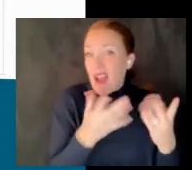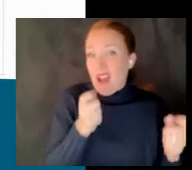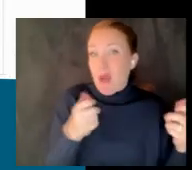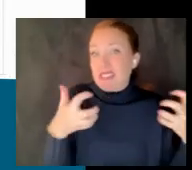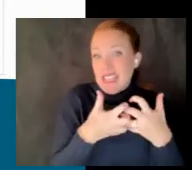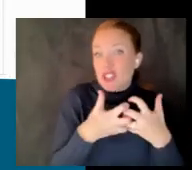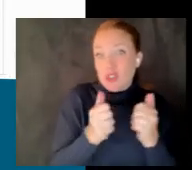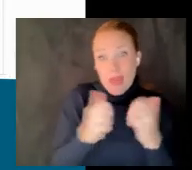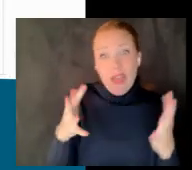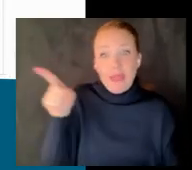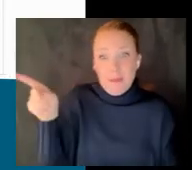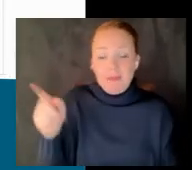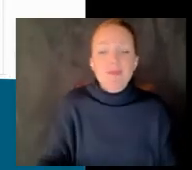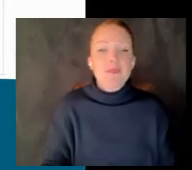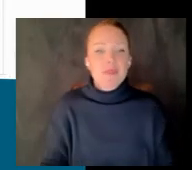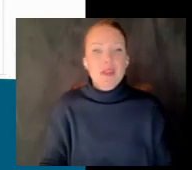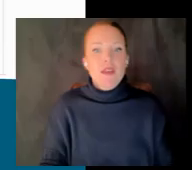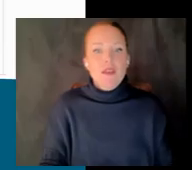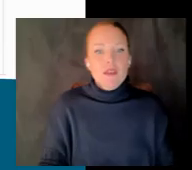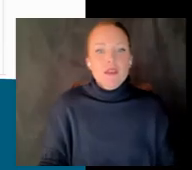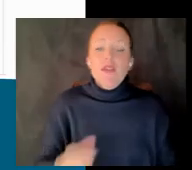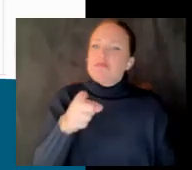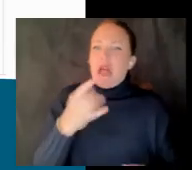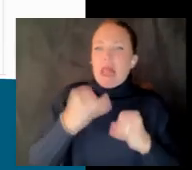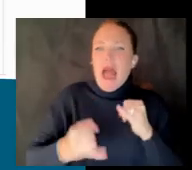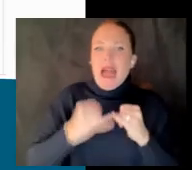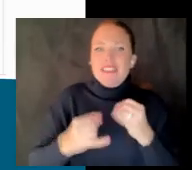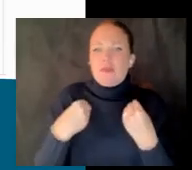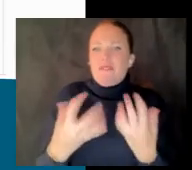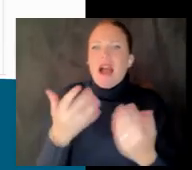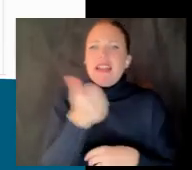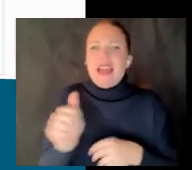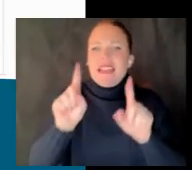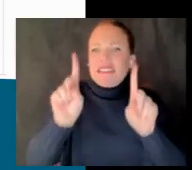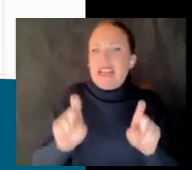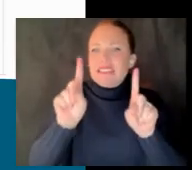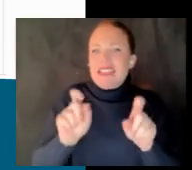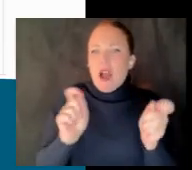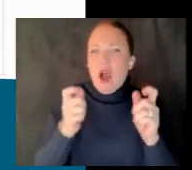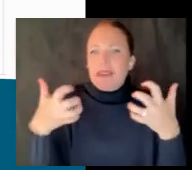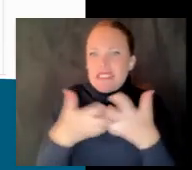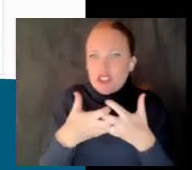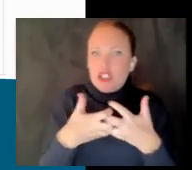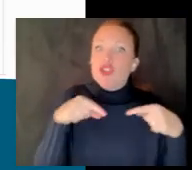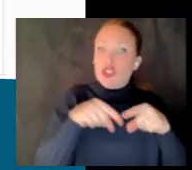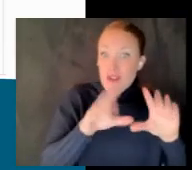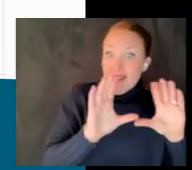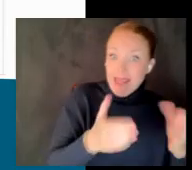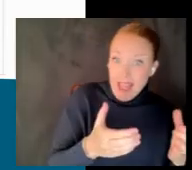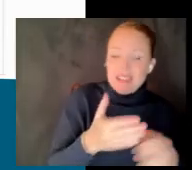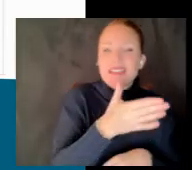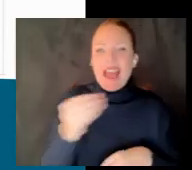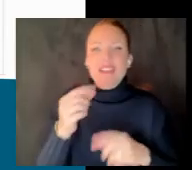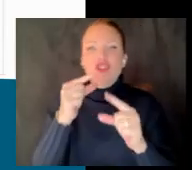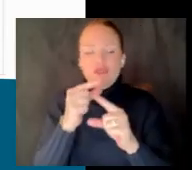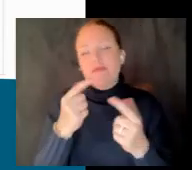The last of the major components is to include any testing accommodations that Maya may require, both during classroom assessments and during her